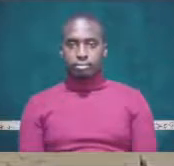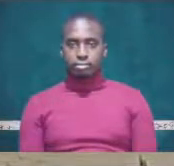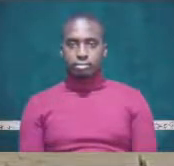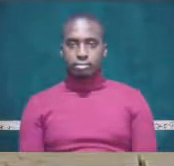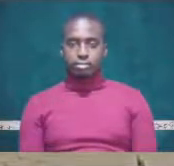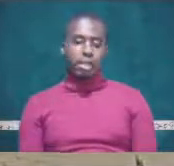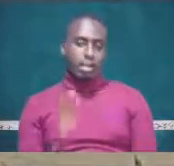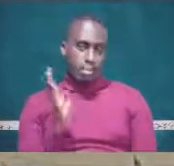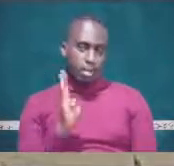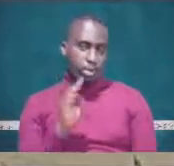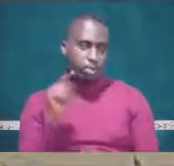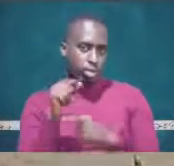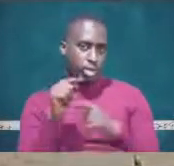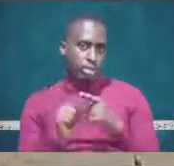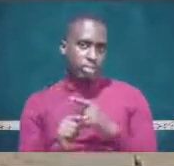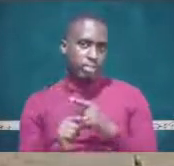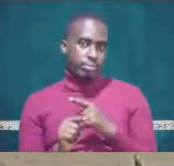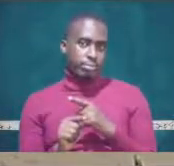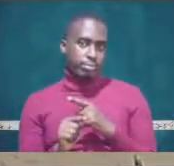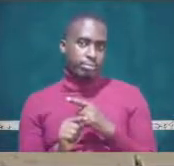48,000 billion, we divide by